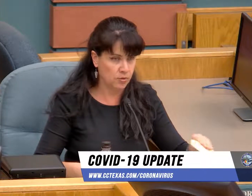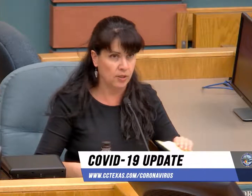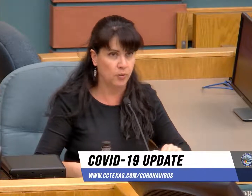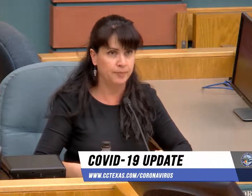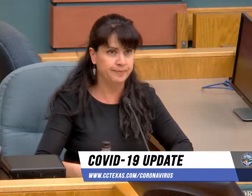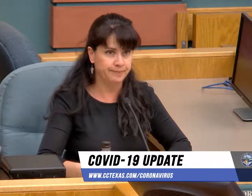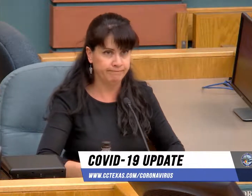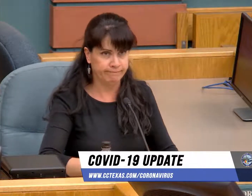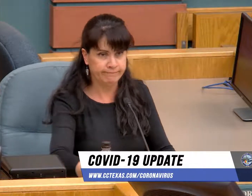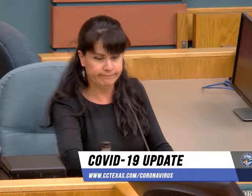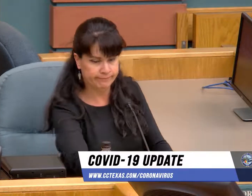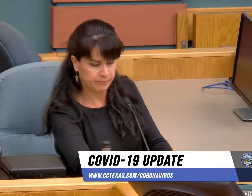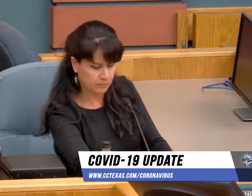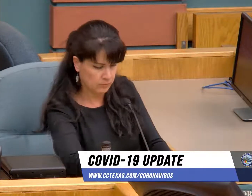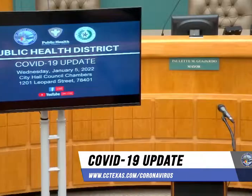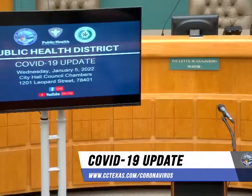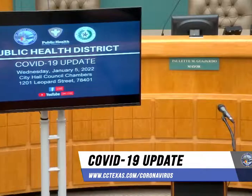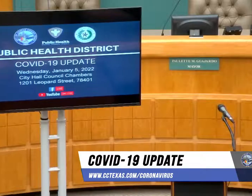826-7200.